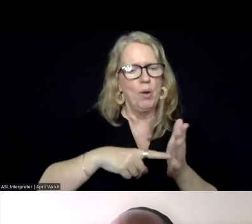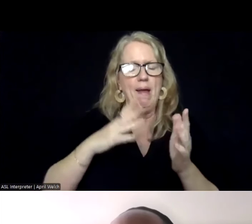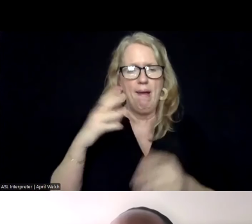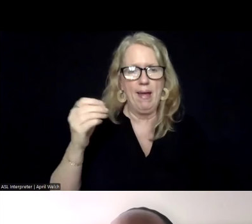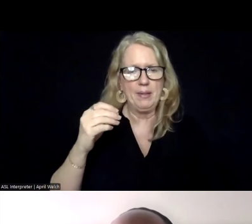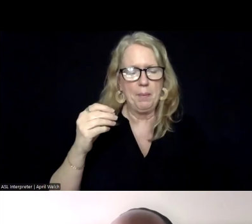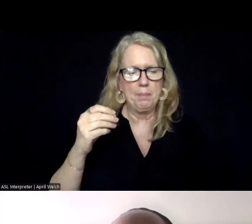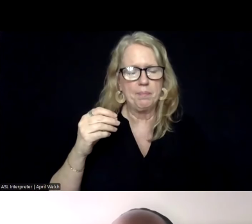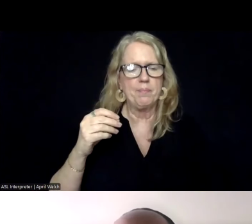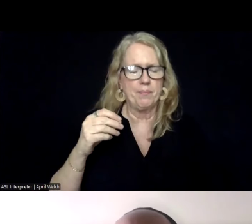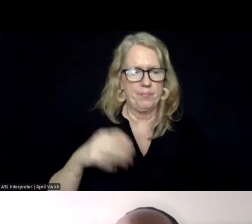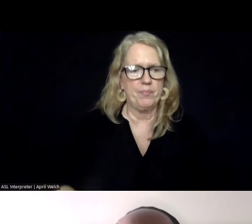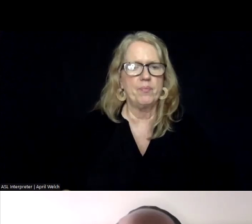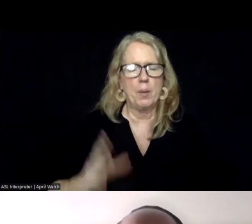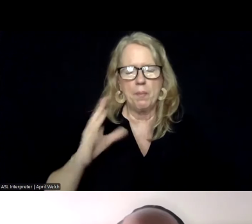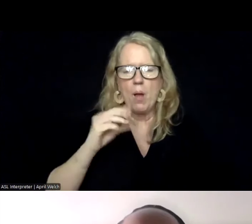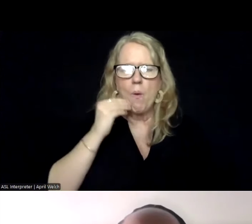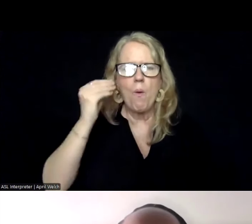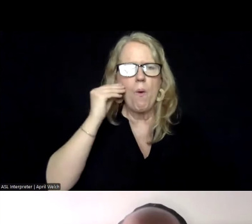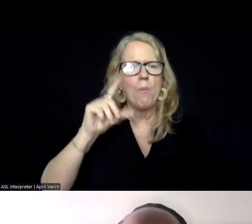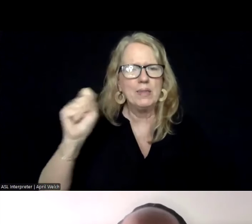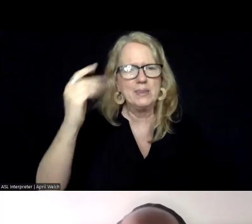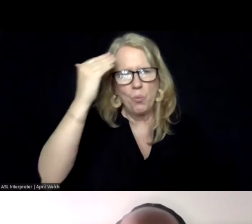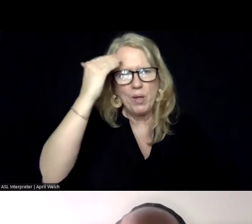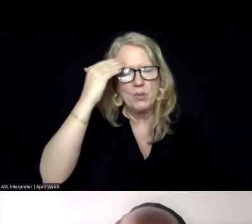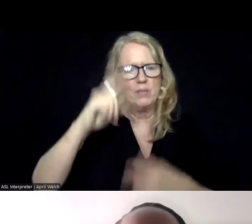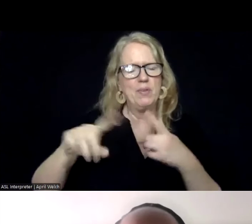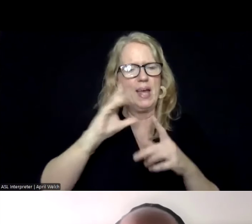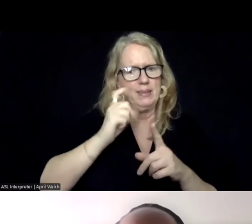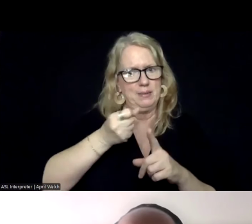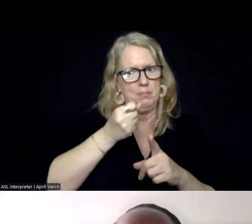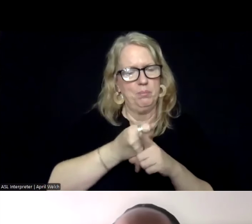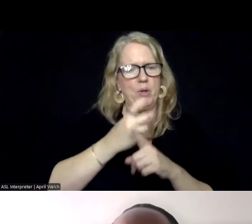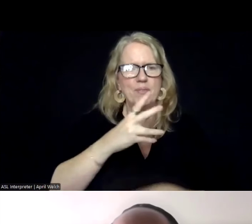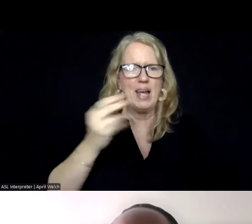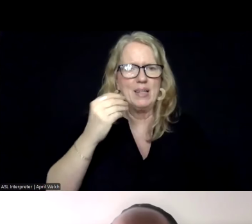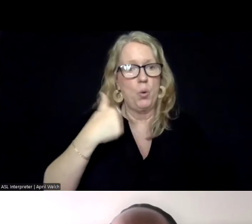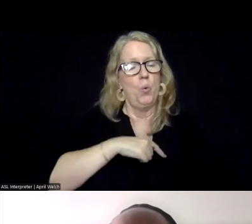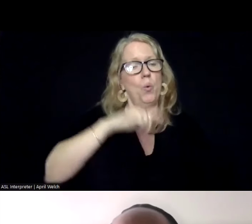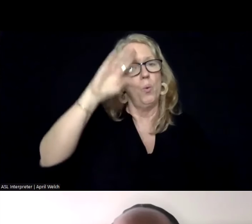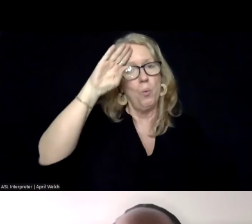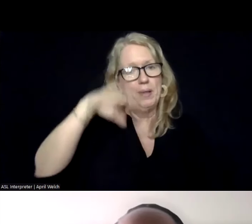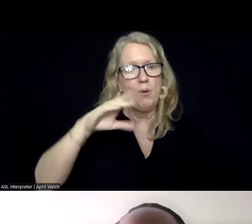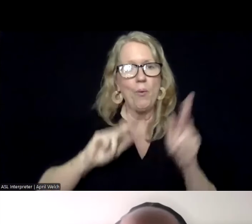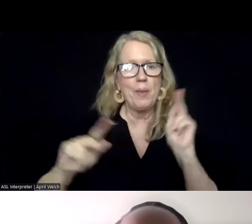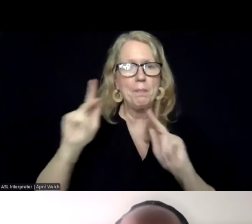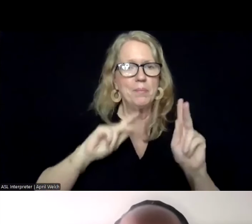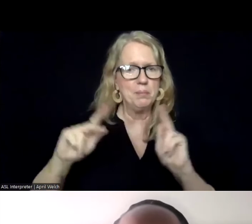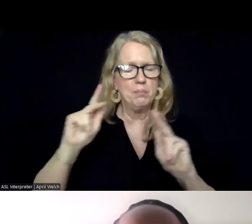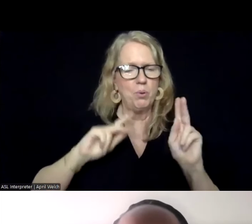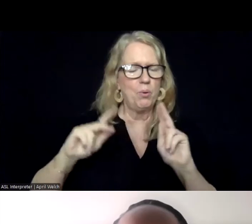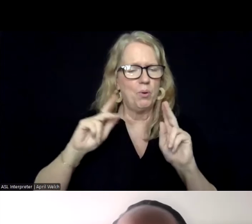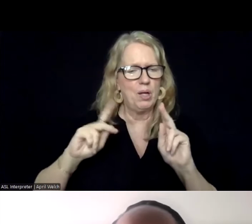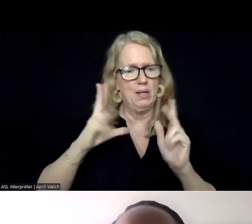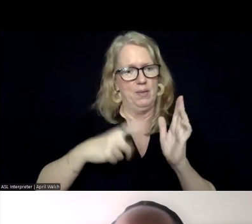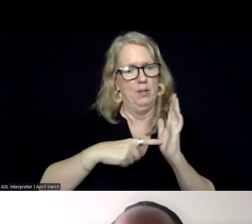And with Homeless Awareness Month, this is impactful and important because, as we know, people that are